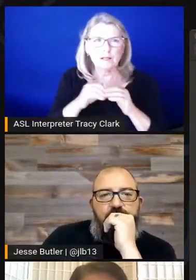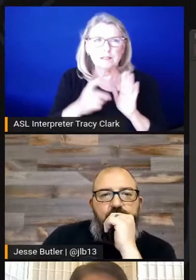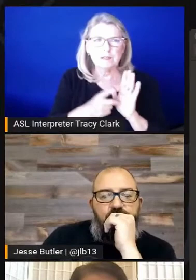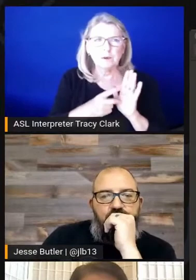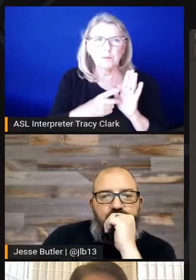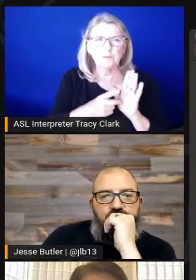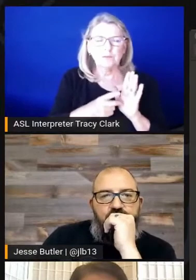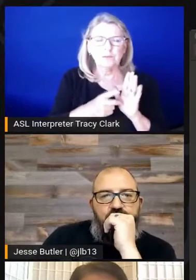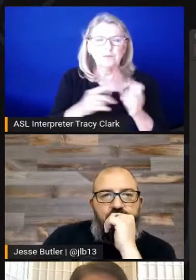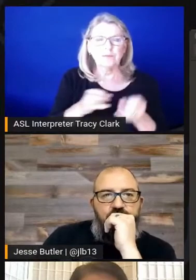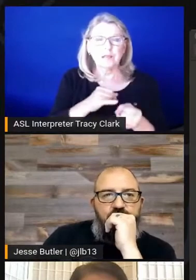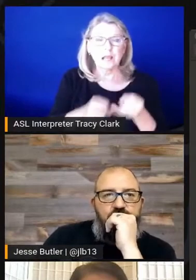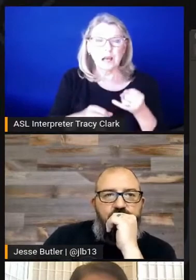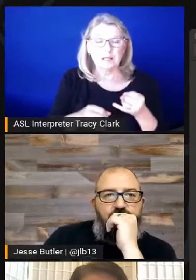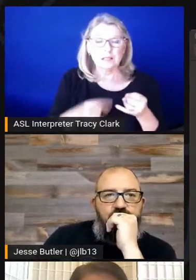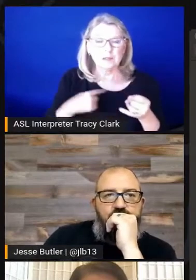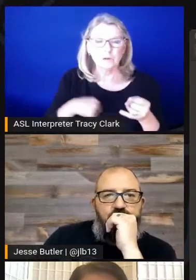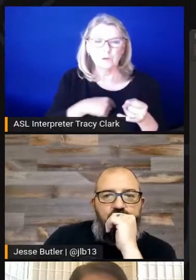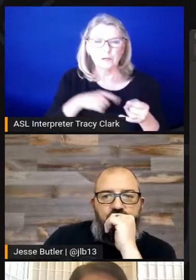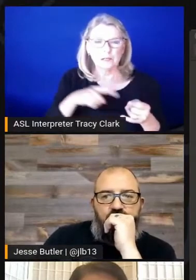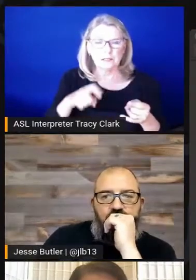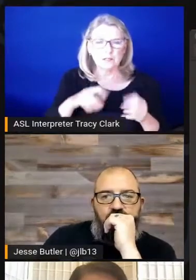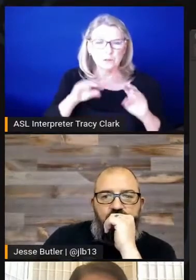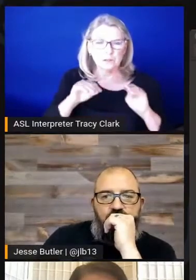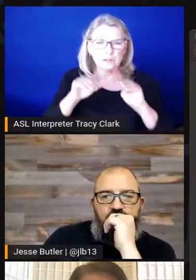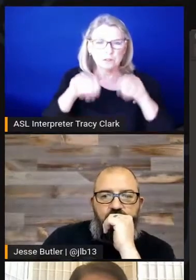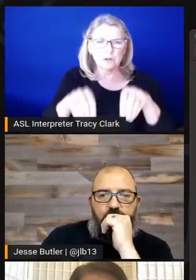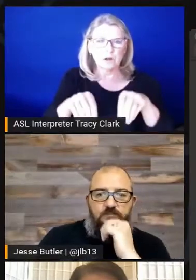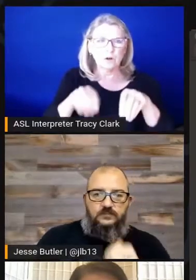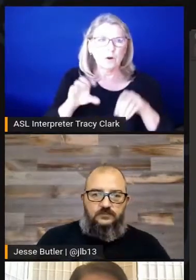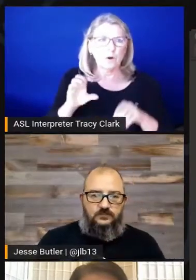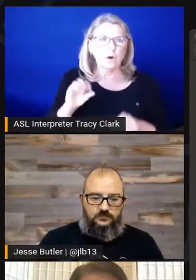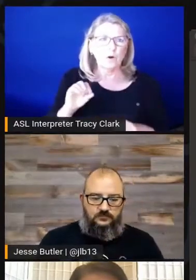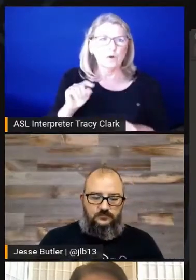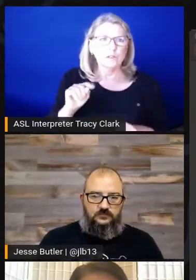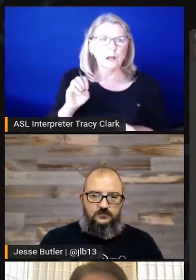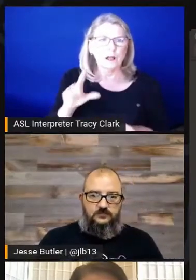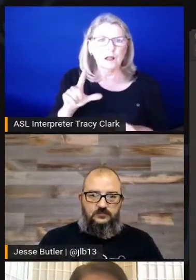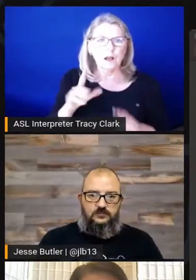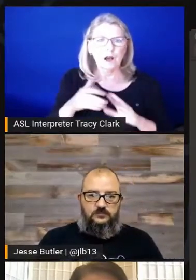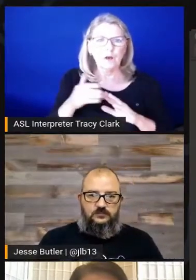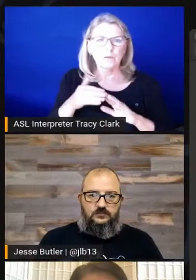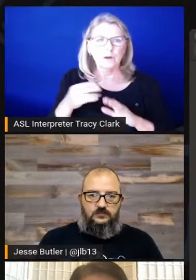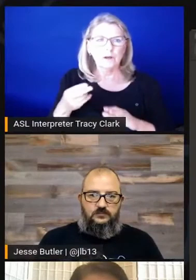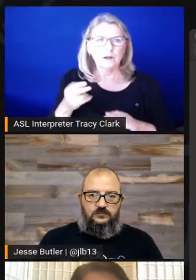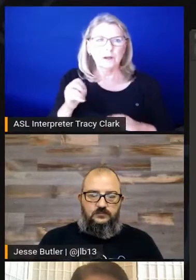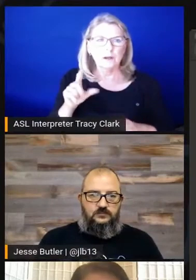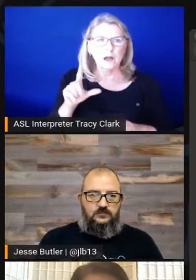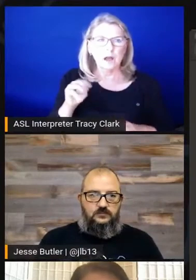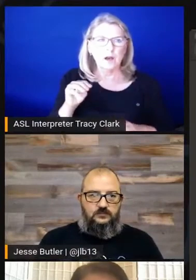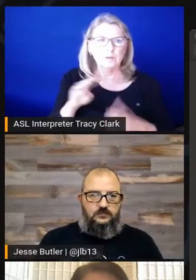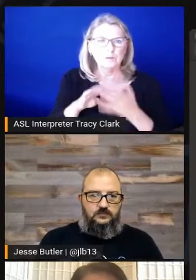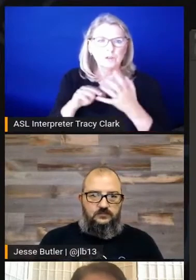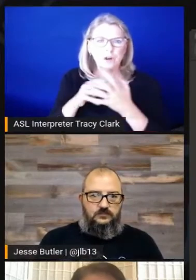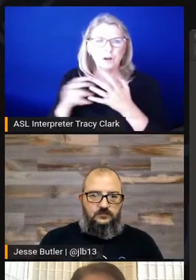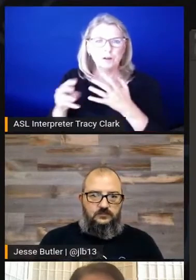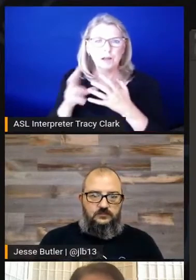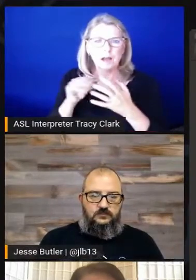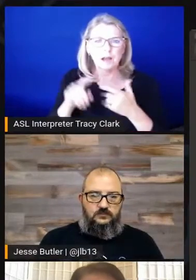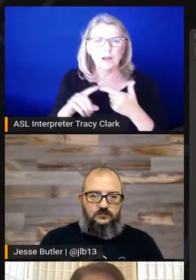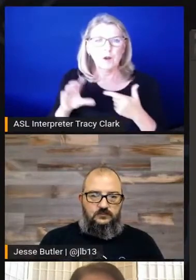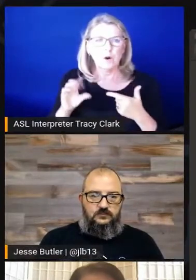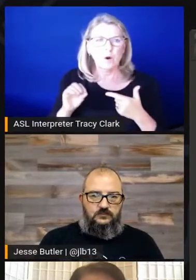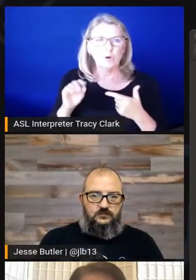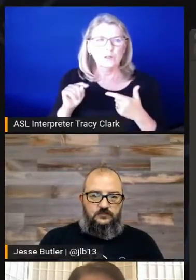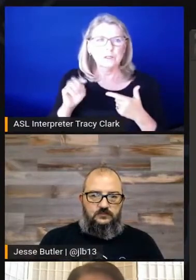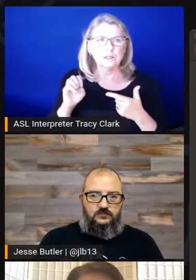Lastly, we're going to need to install the OTEL operator Helm chart and the OpenTelemetry collector, like I previously mentioned.